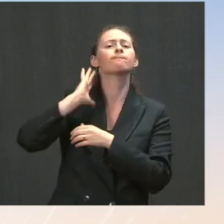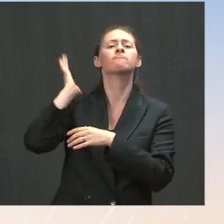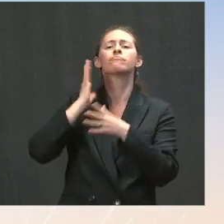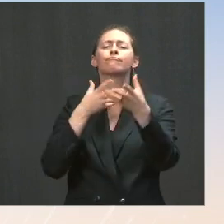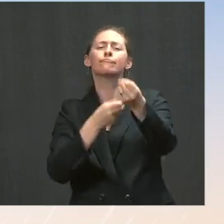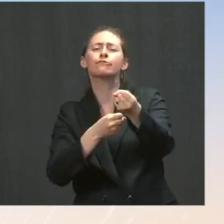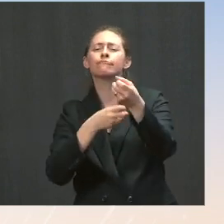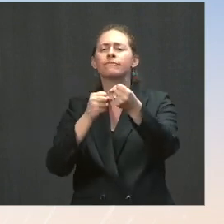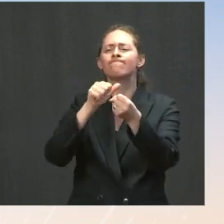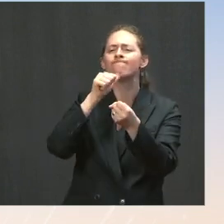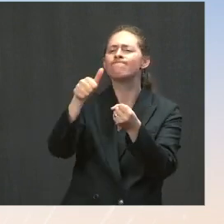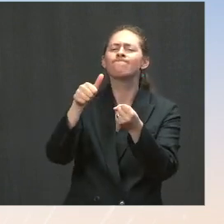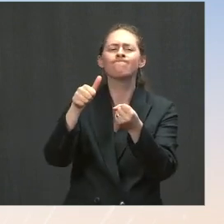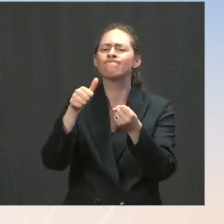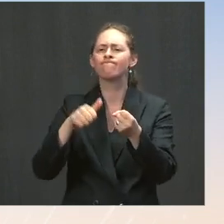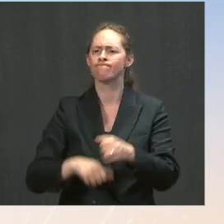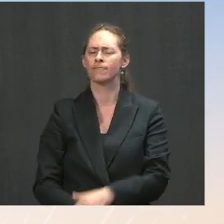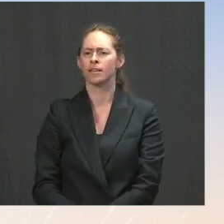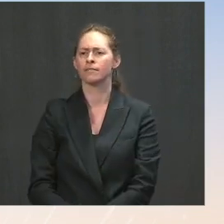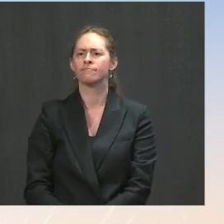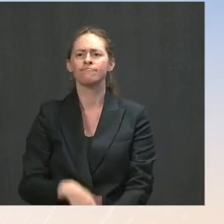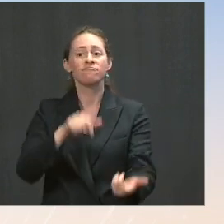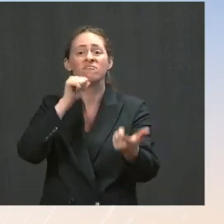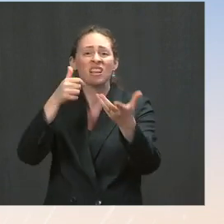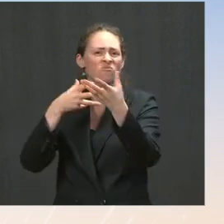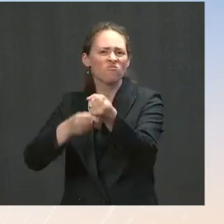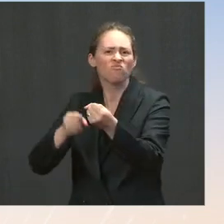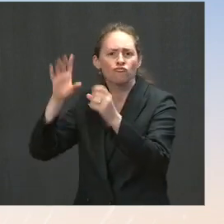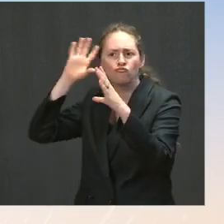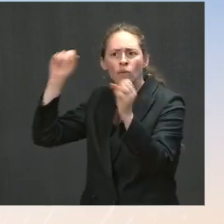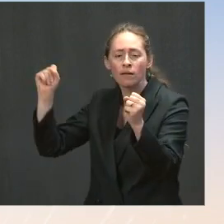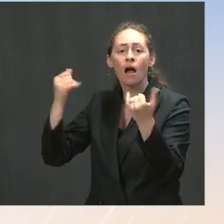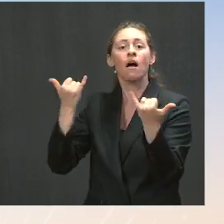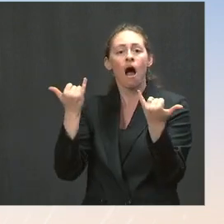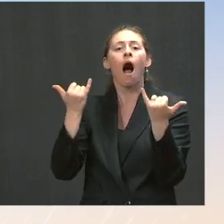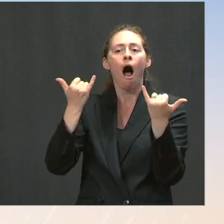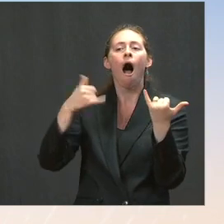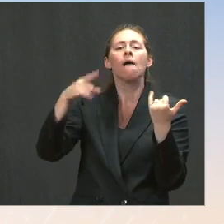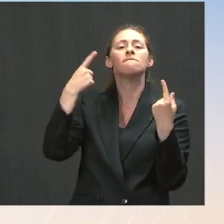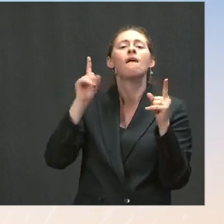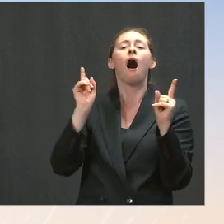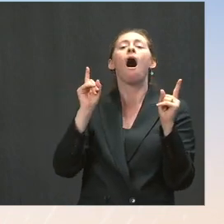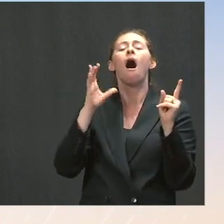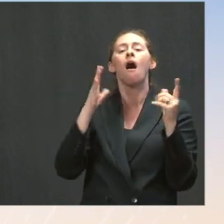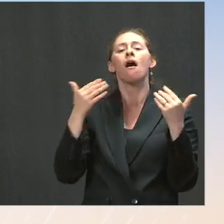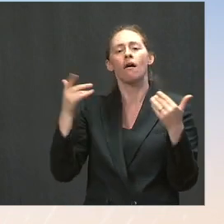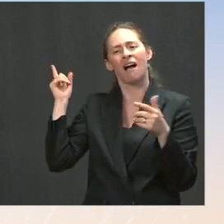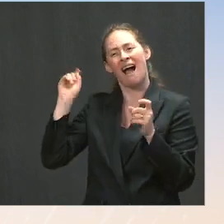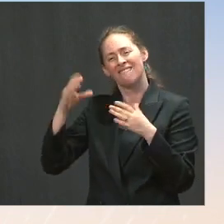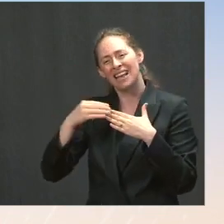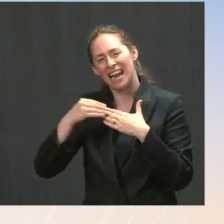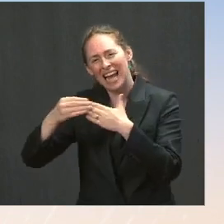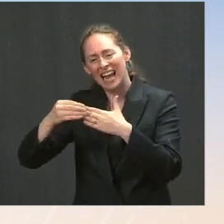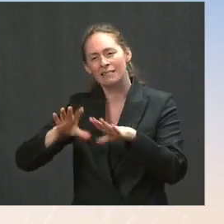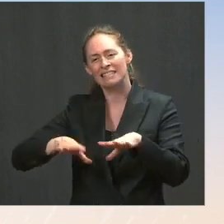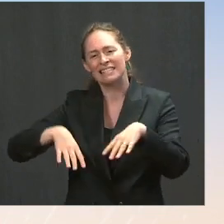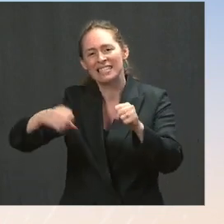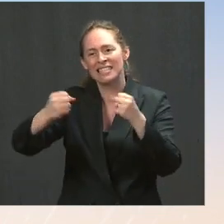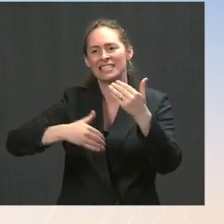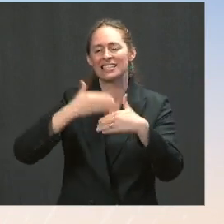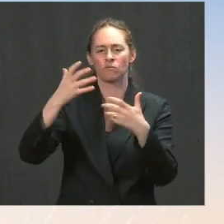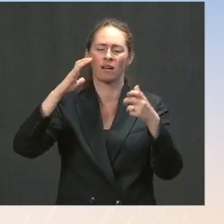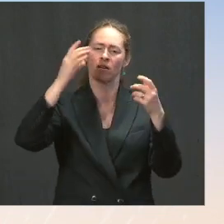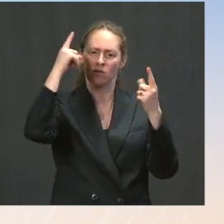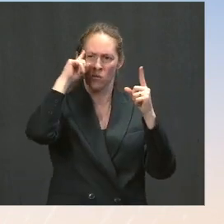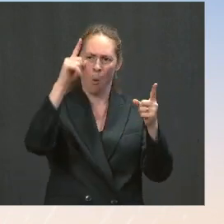be helping lead the effort to implement this, of course, in the federal government. And I did have a follow-up to Kelly's question there.